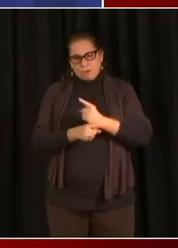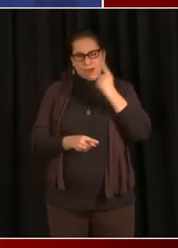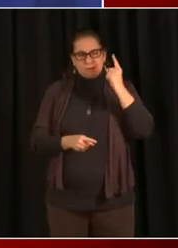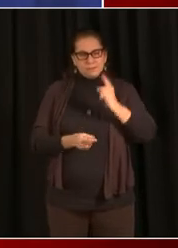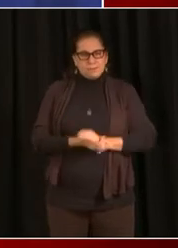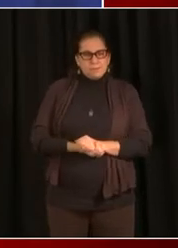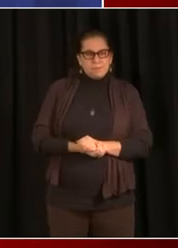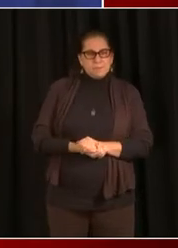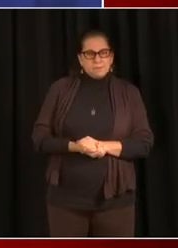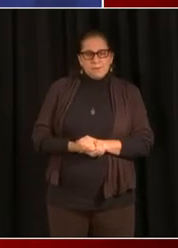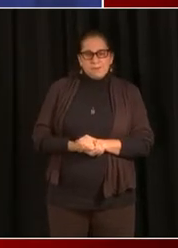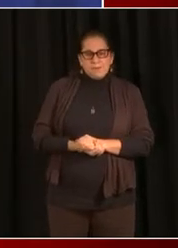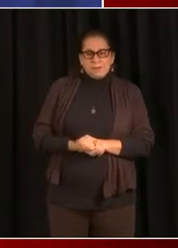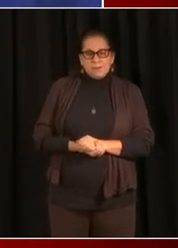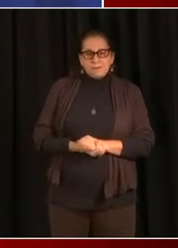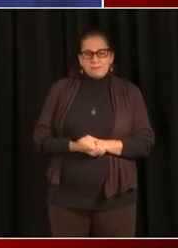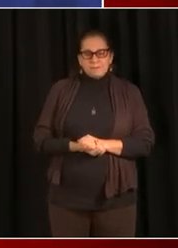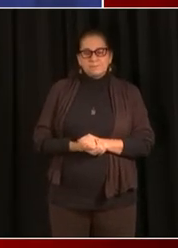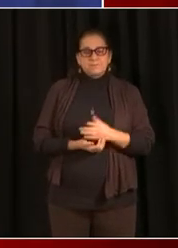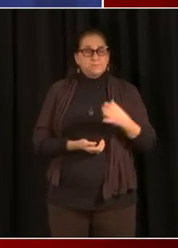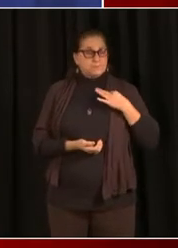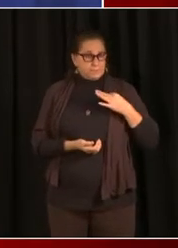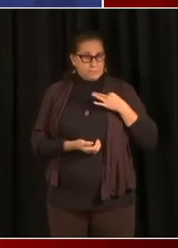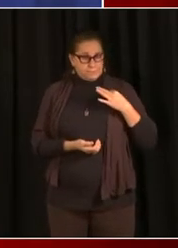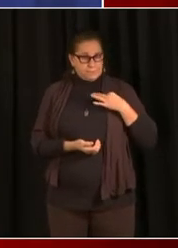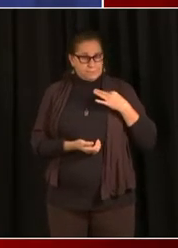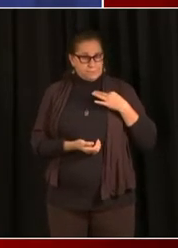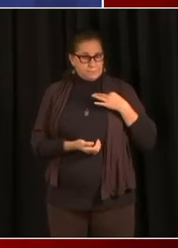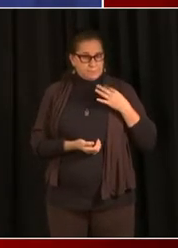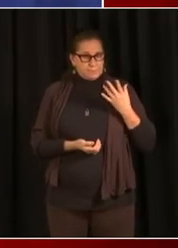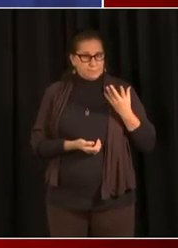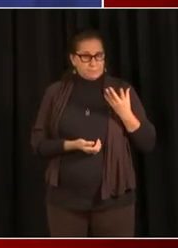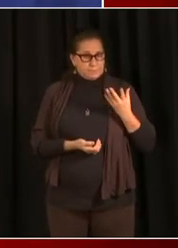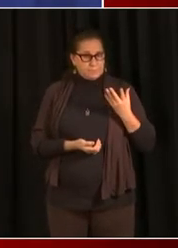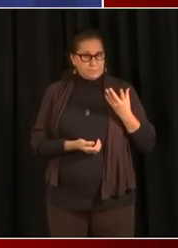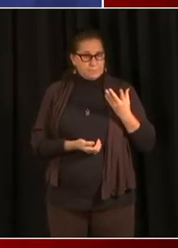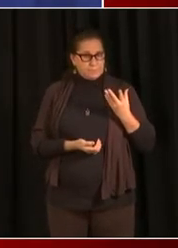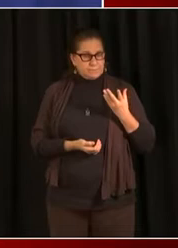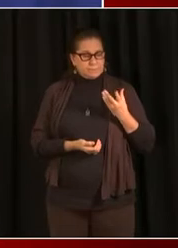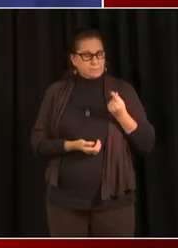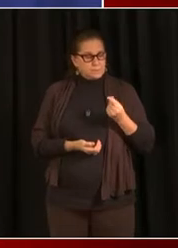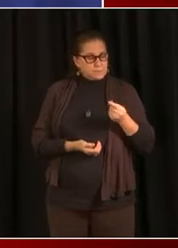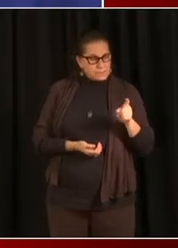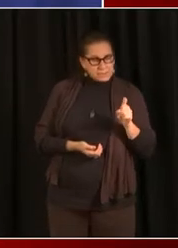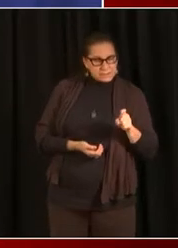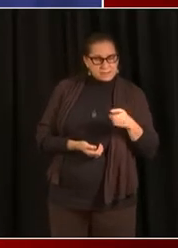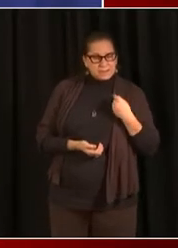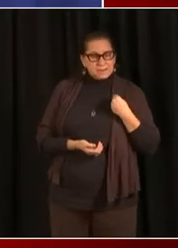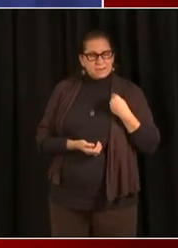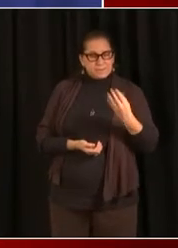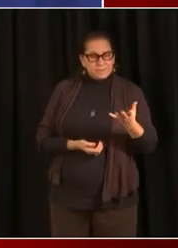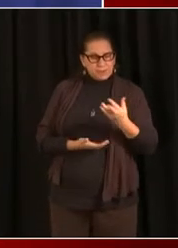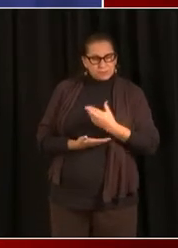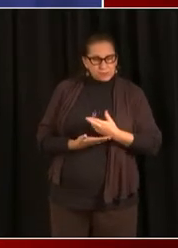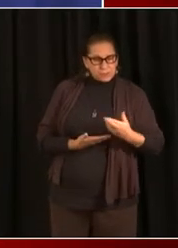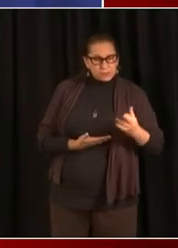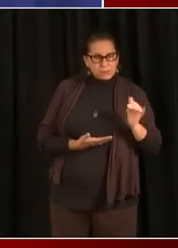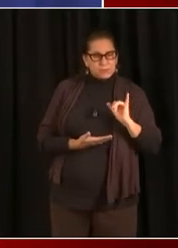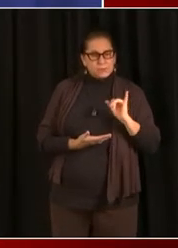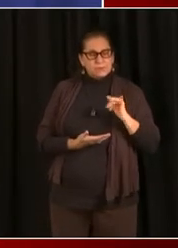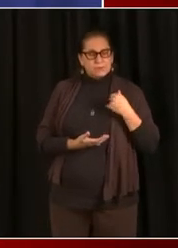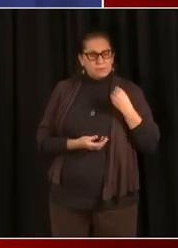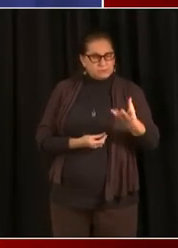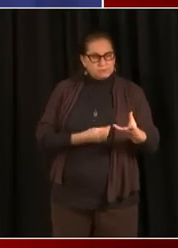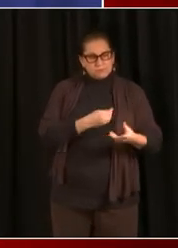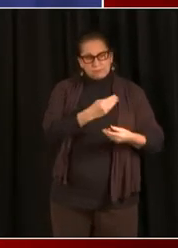them understand what they're eligible for, help be there to answer questions, but really stay out in front. These businesses are dealing